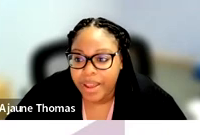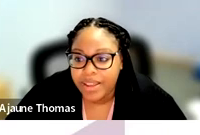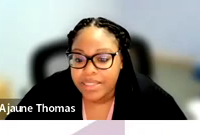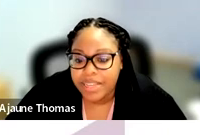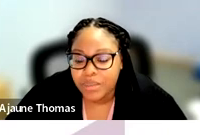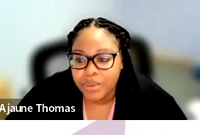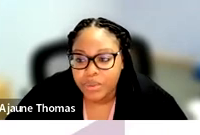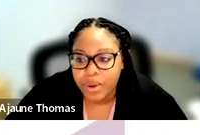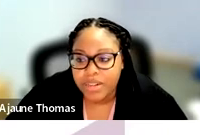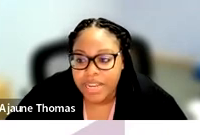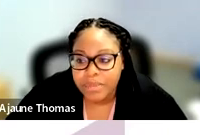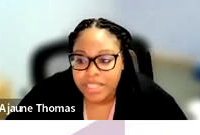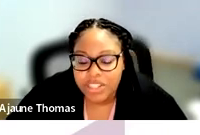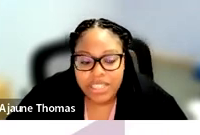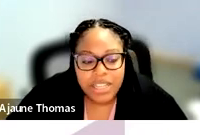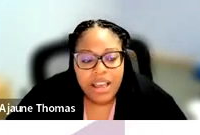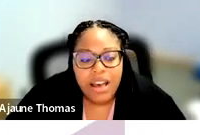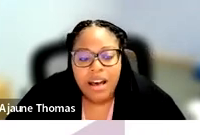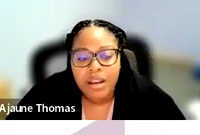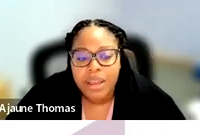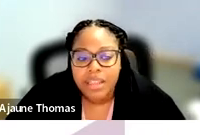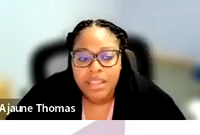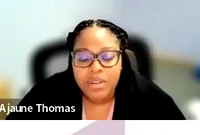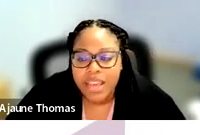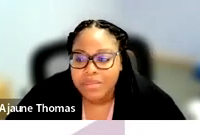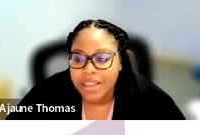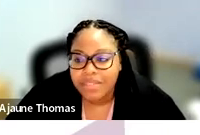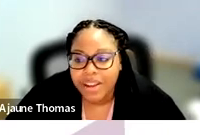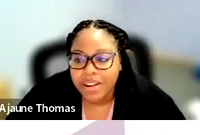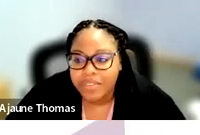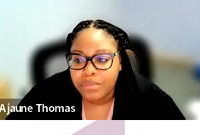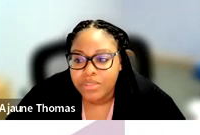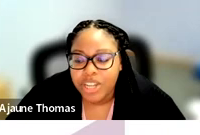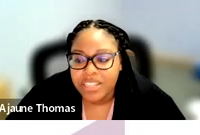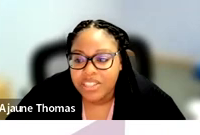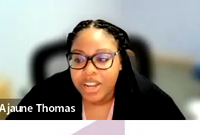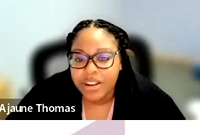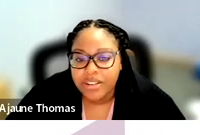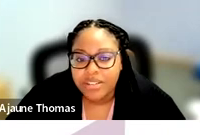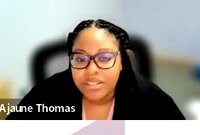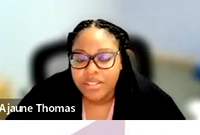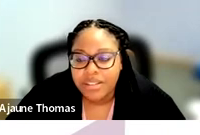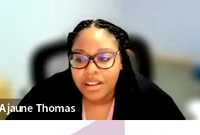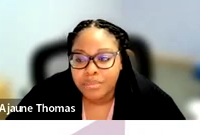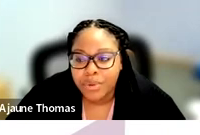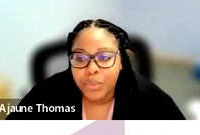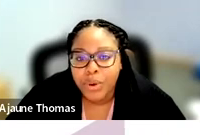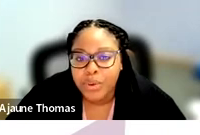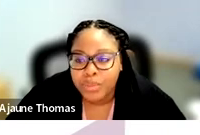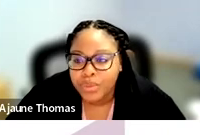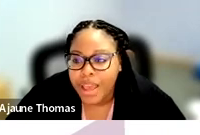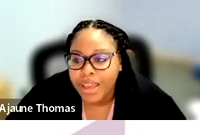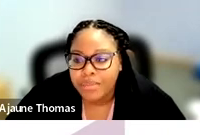that's right accessible through our text messages. And those games can vary from chess, checkers,